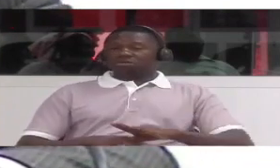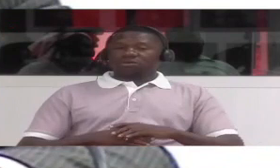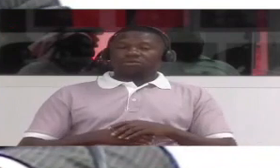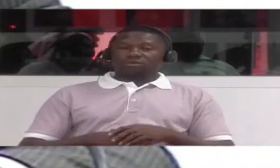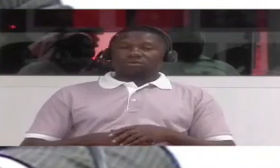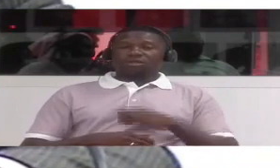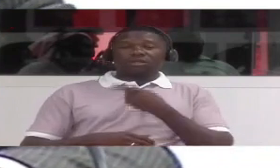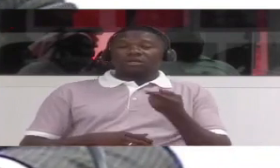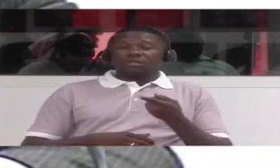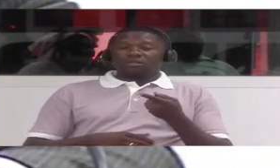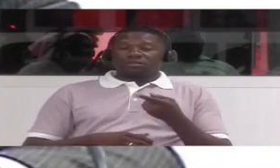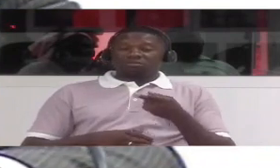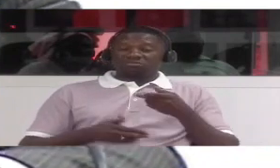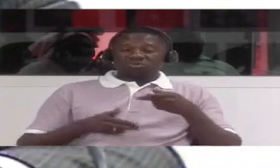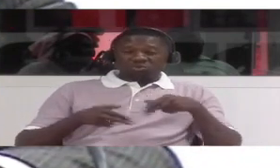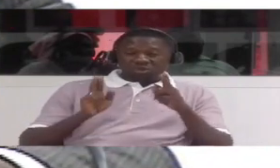principles